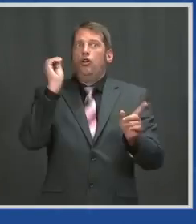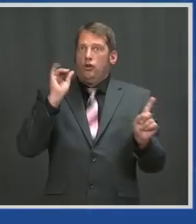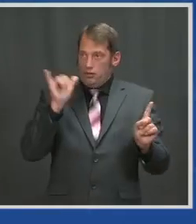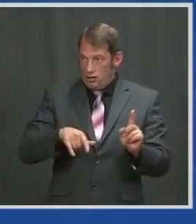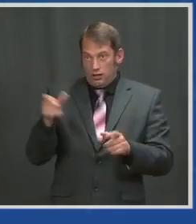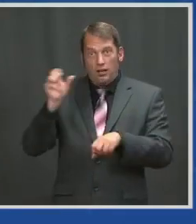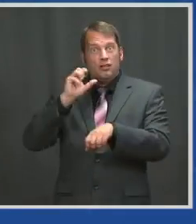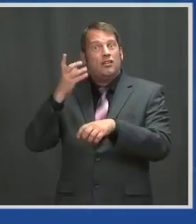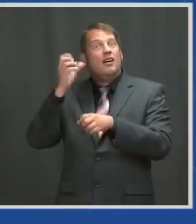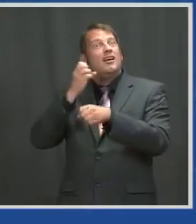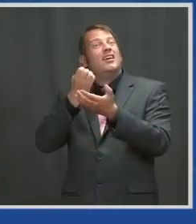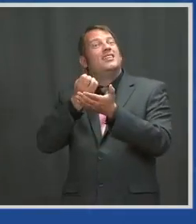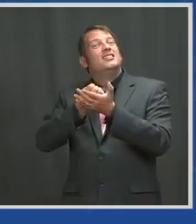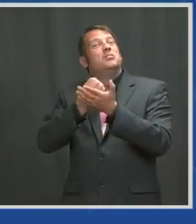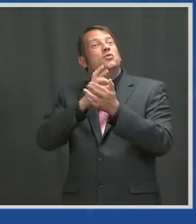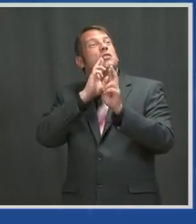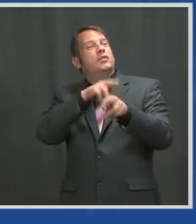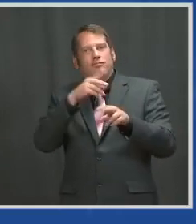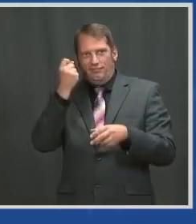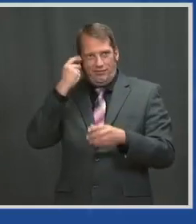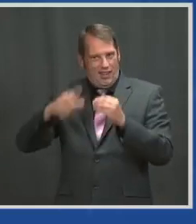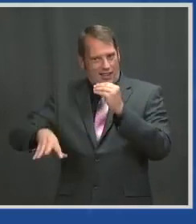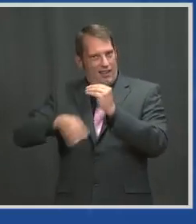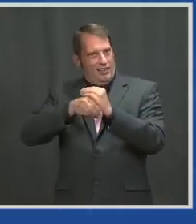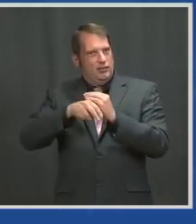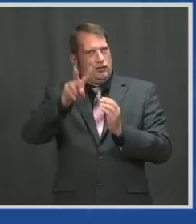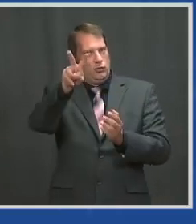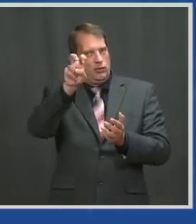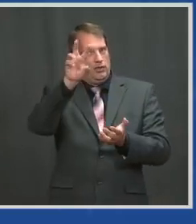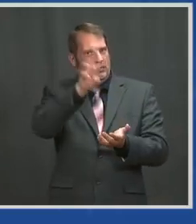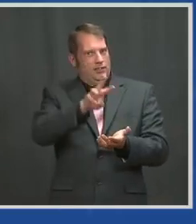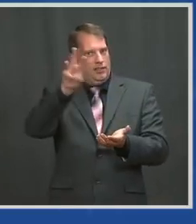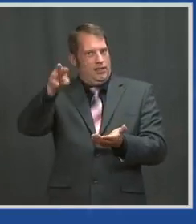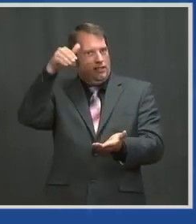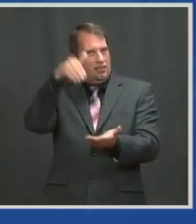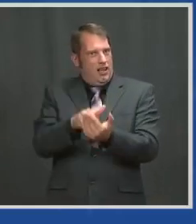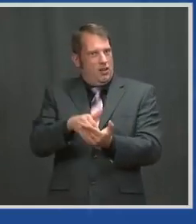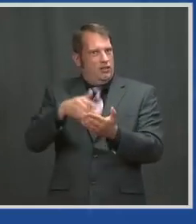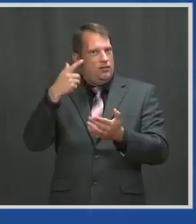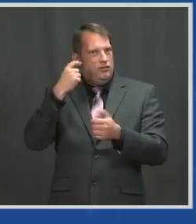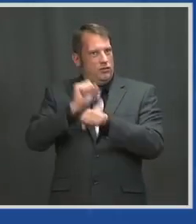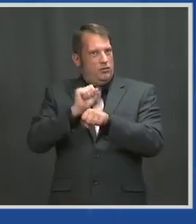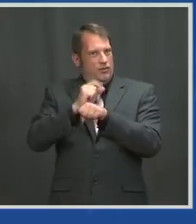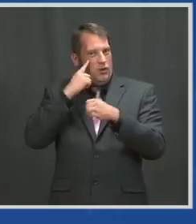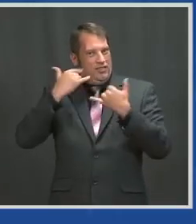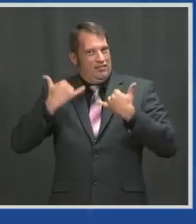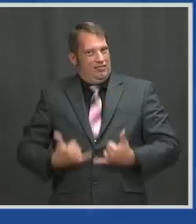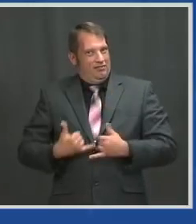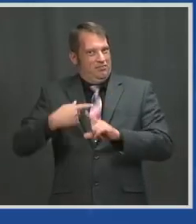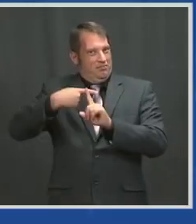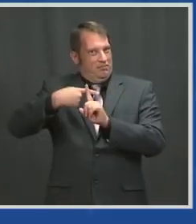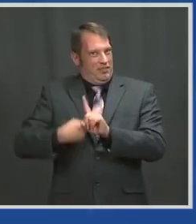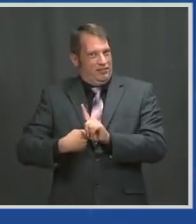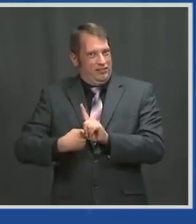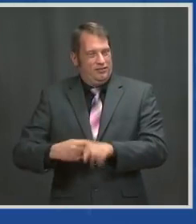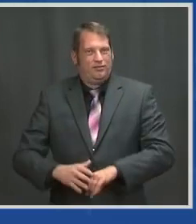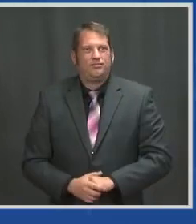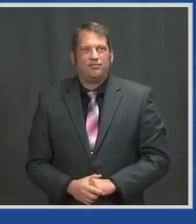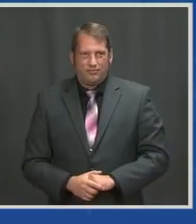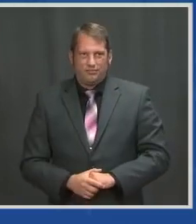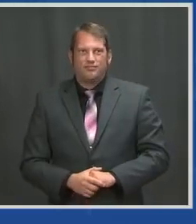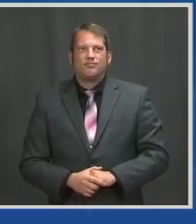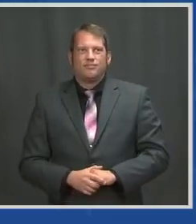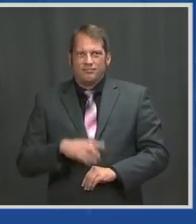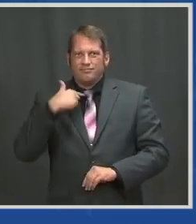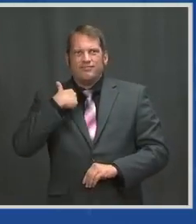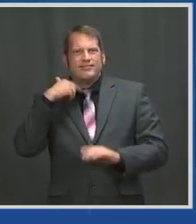266,000 jobs in April. It hadn't been adjusted again yet, but that's what it says, 266. And listening to commentators